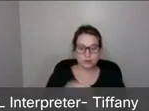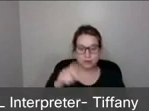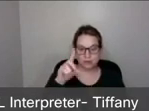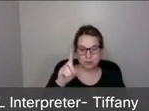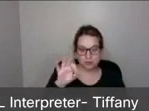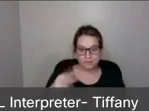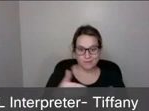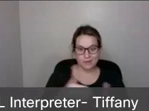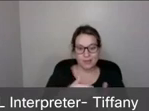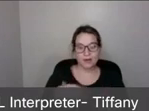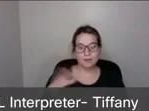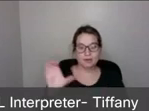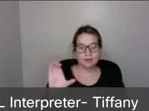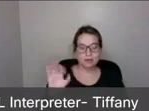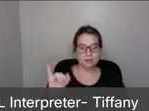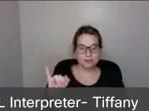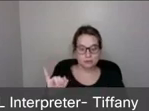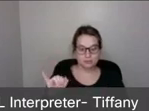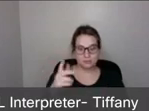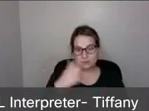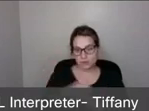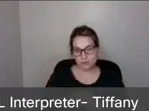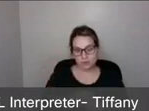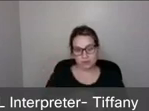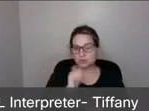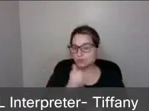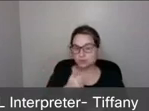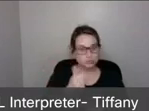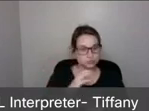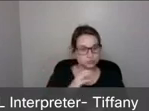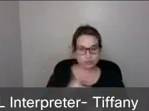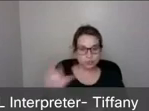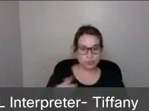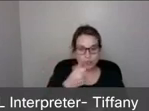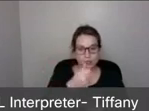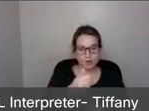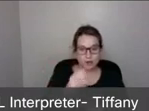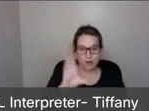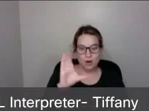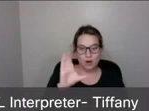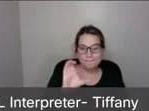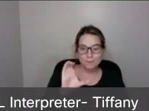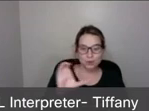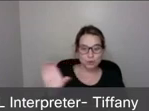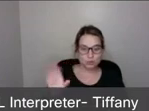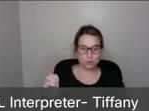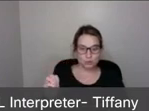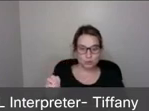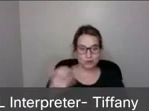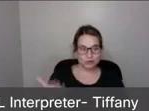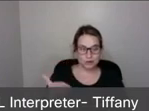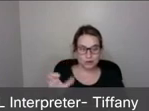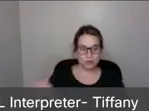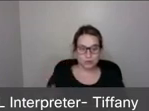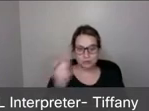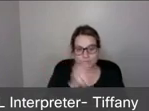my community of interest. First, we don't belong in any copper corridor. Here, we do